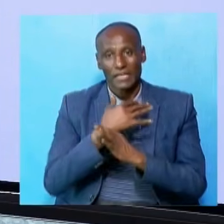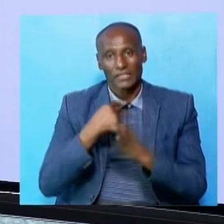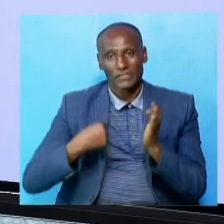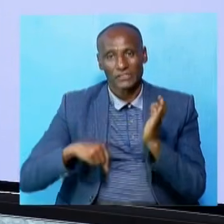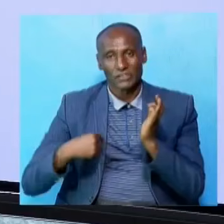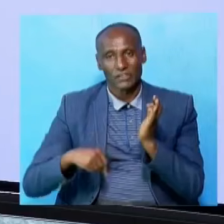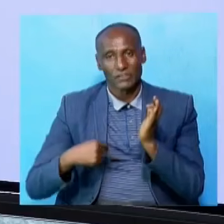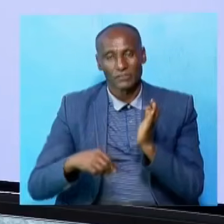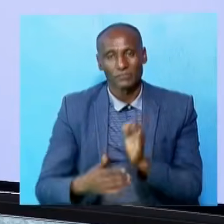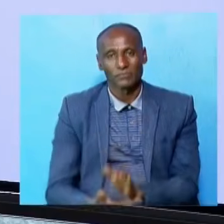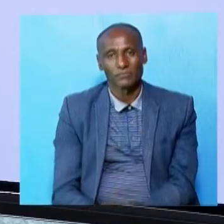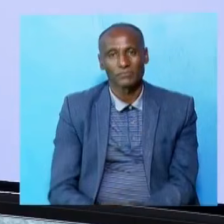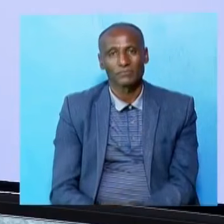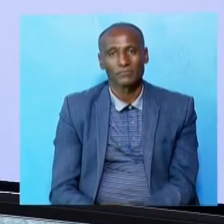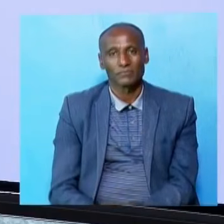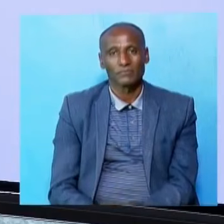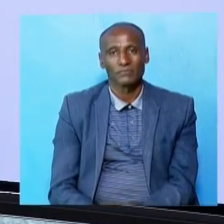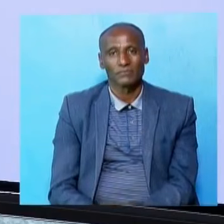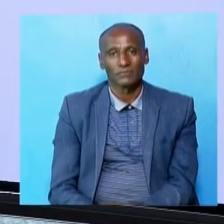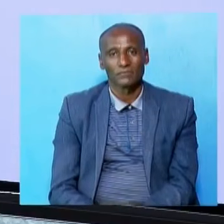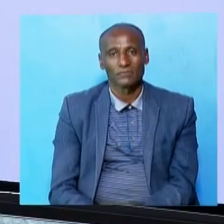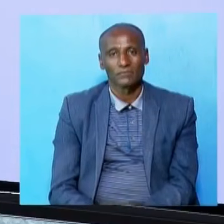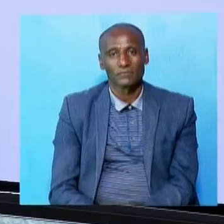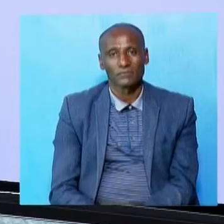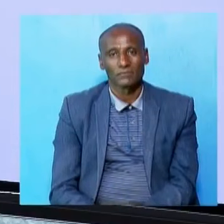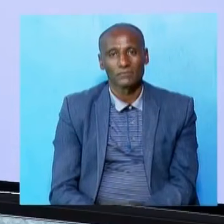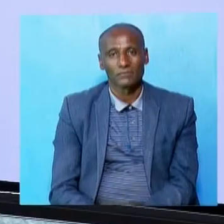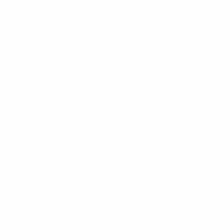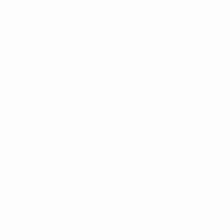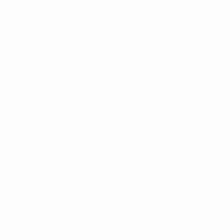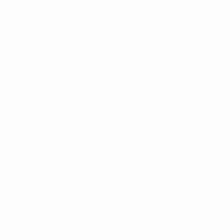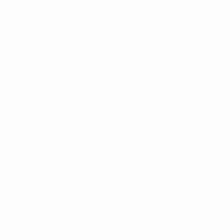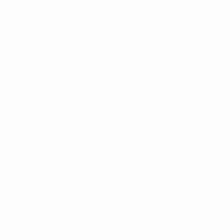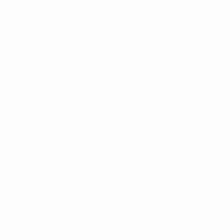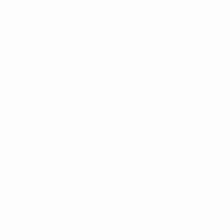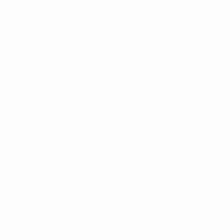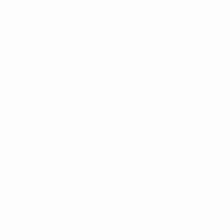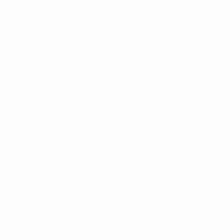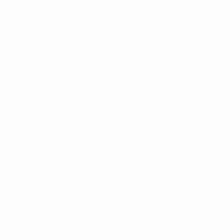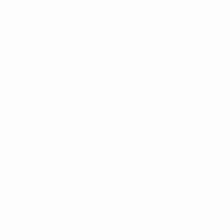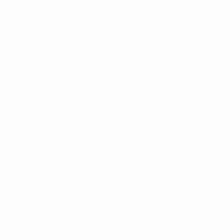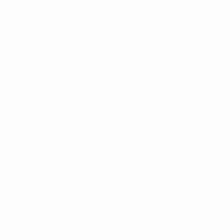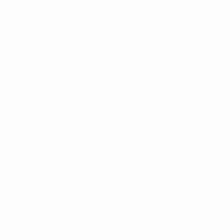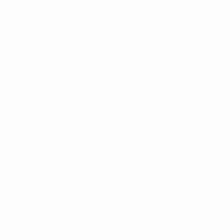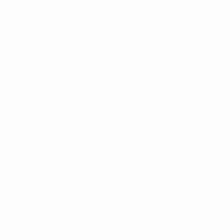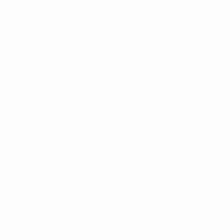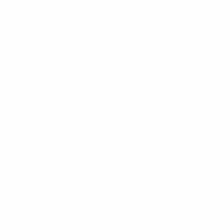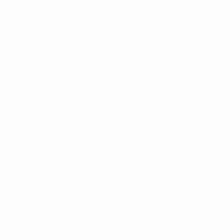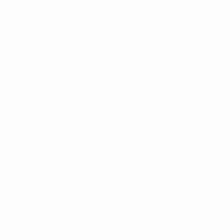question sentence? Okay, let me give you a few seconds.